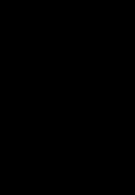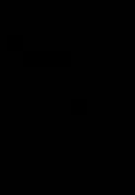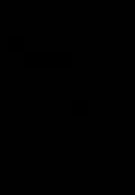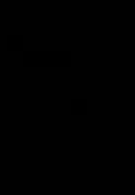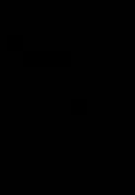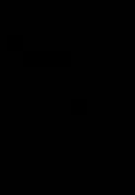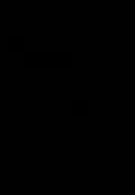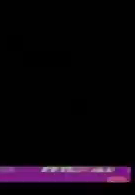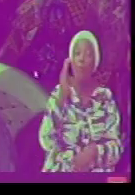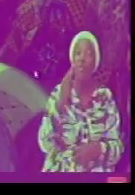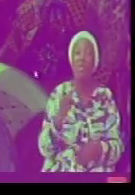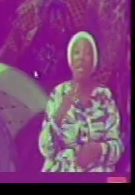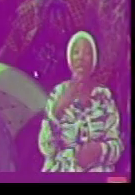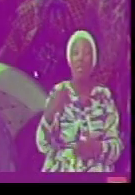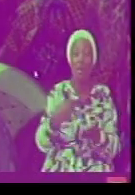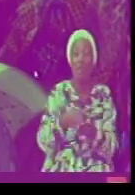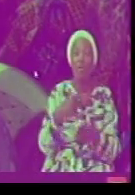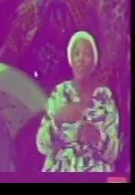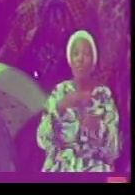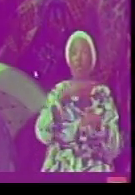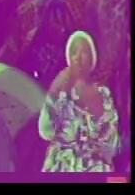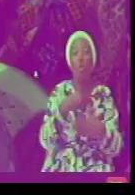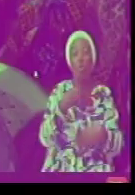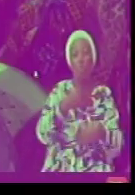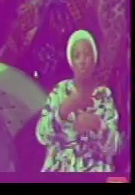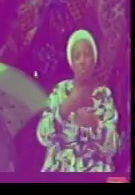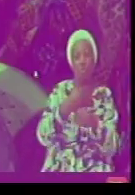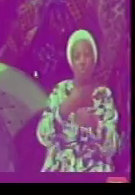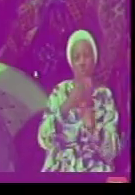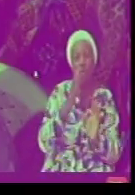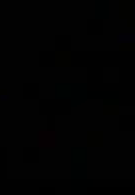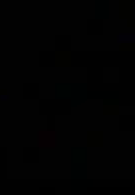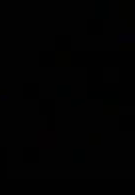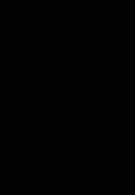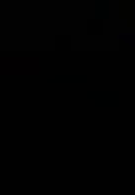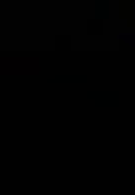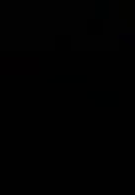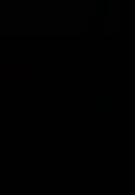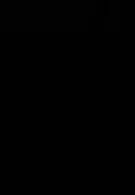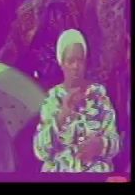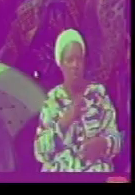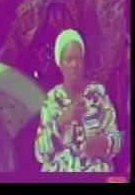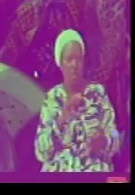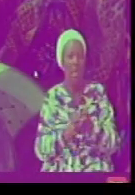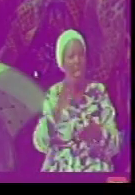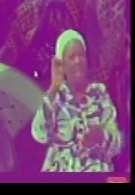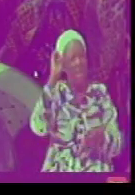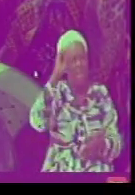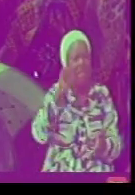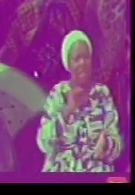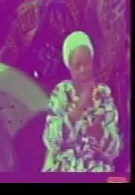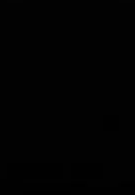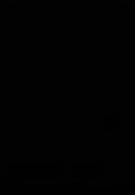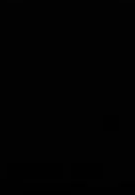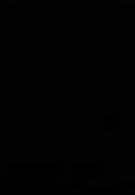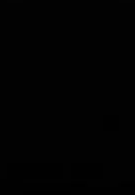why into all the world and preach the gospel to every creature. Look at what he said. He